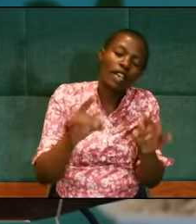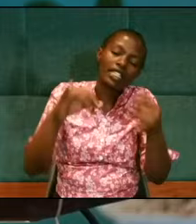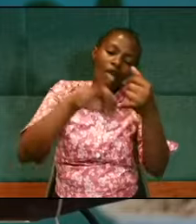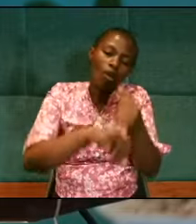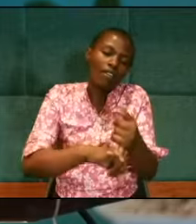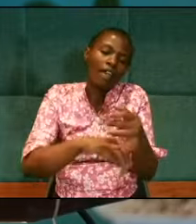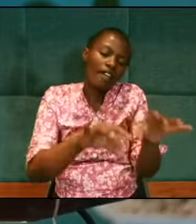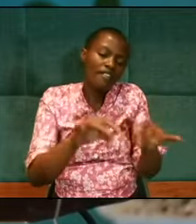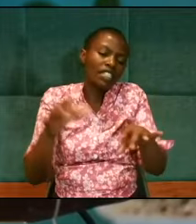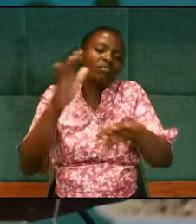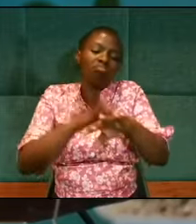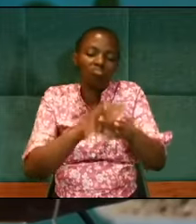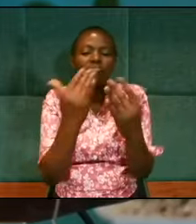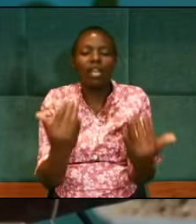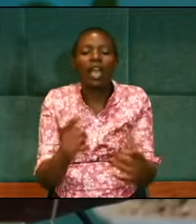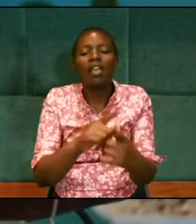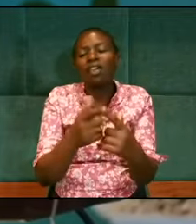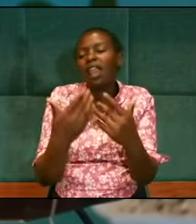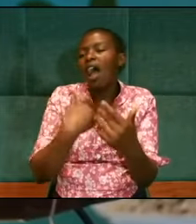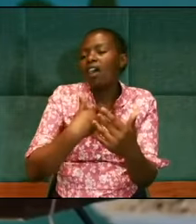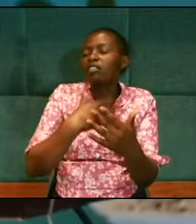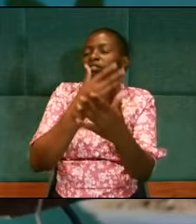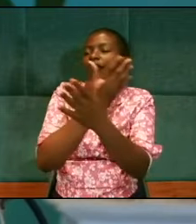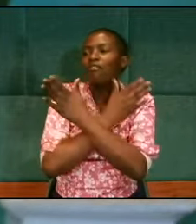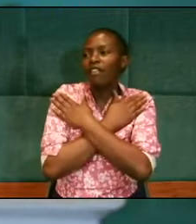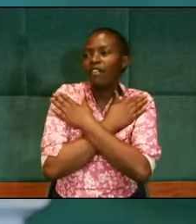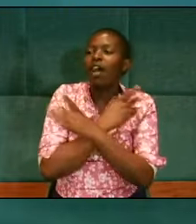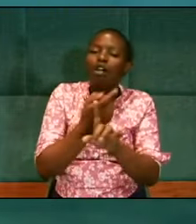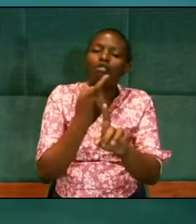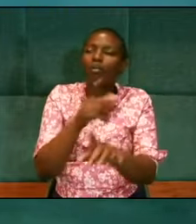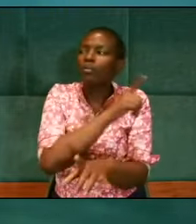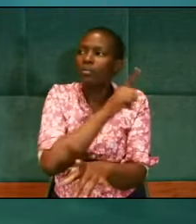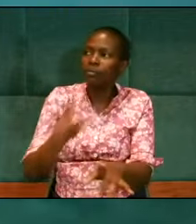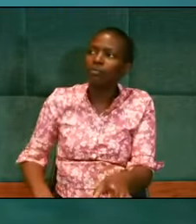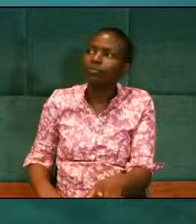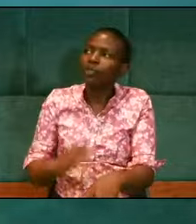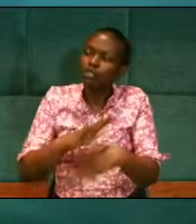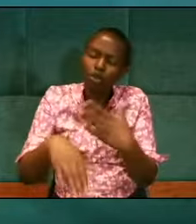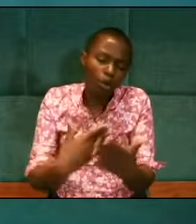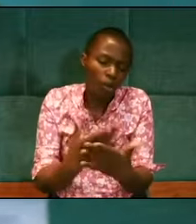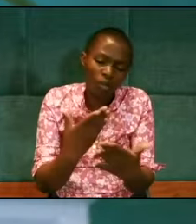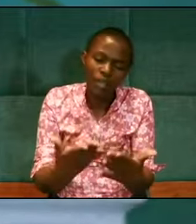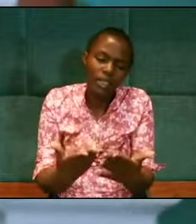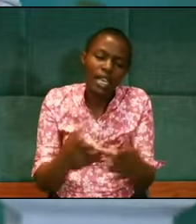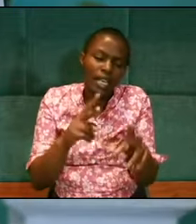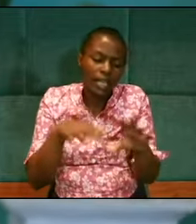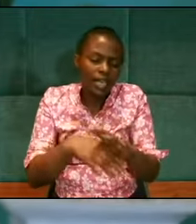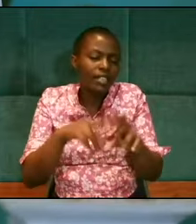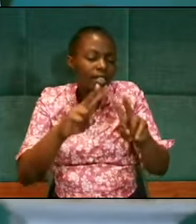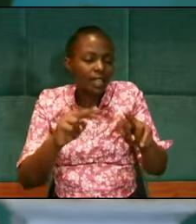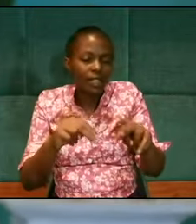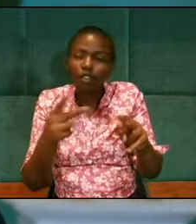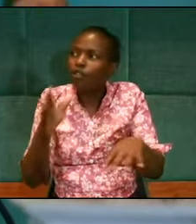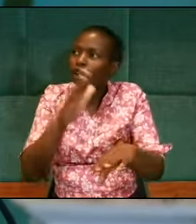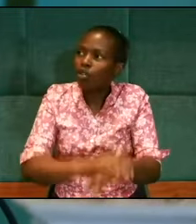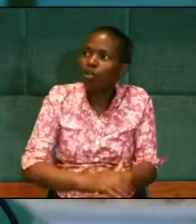favor from the Lord. All this we are saying, in search of a good or a right